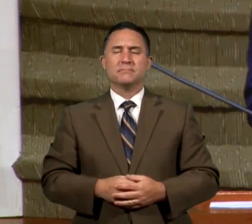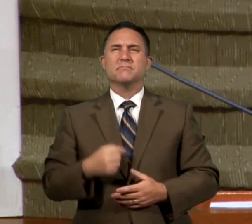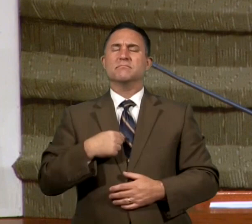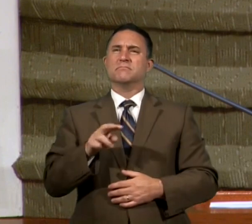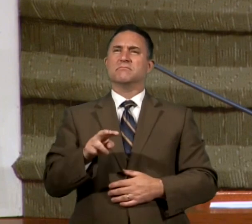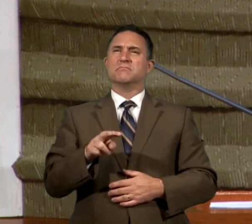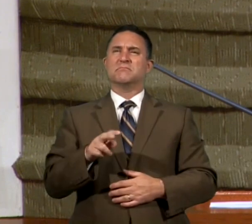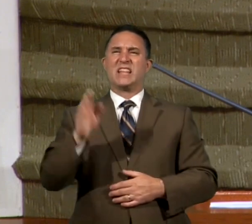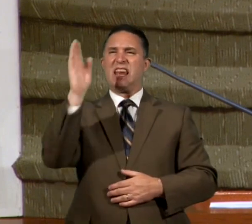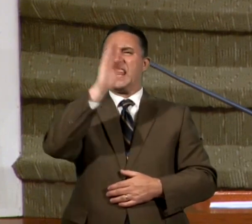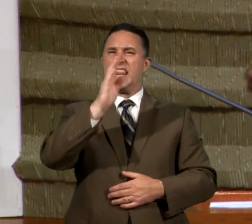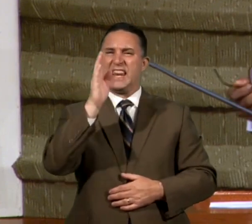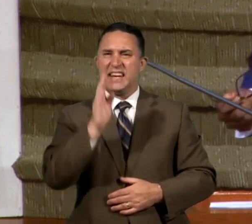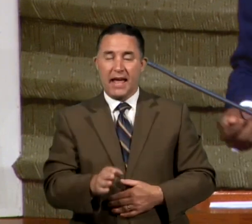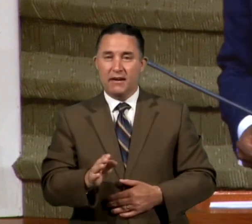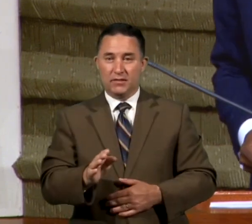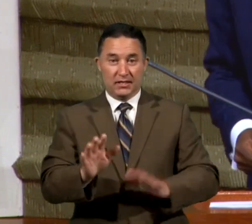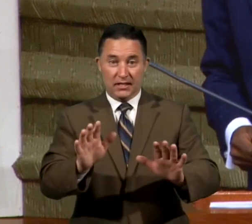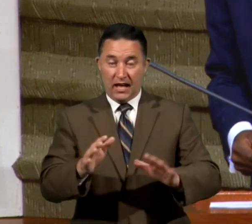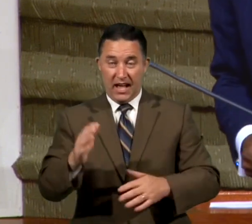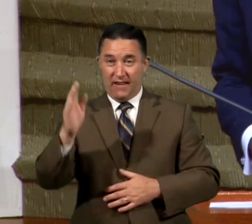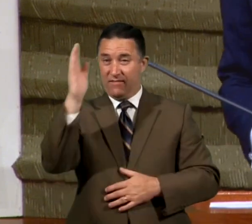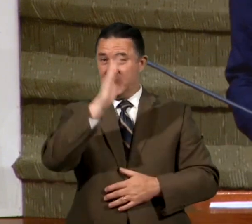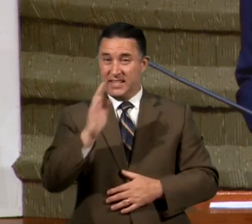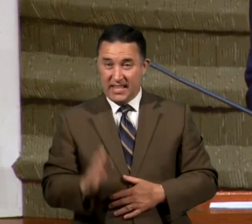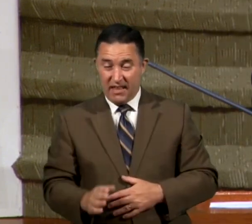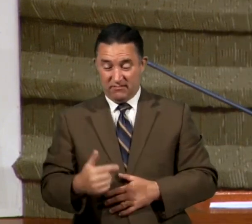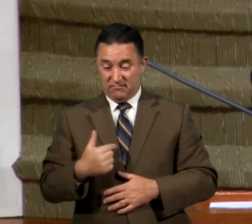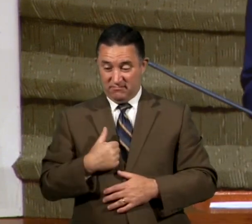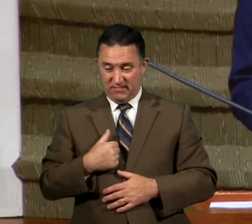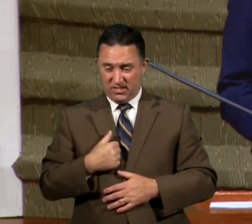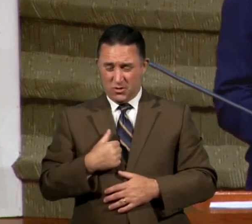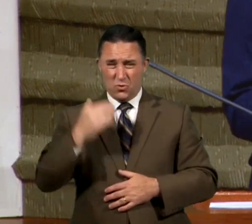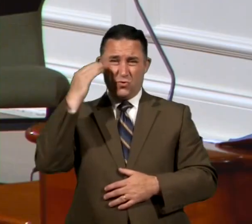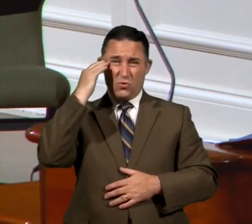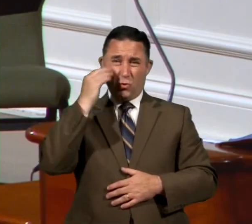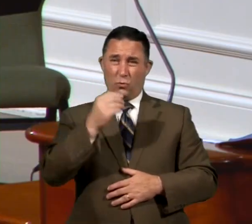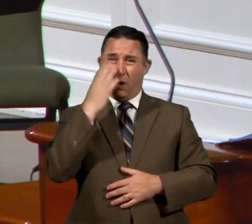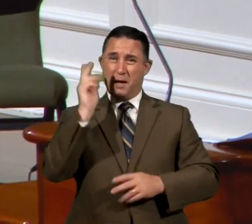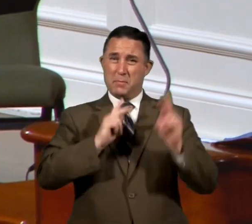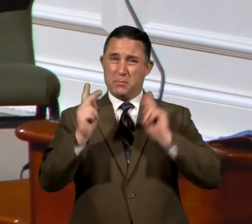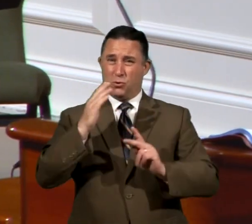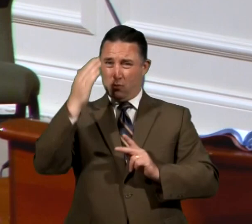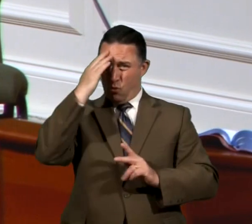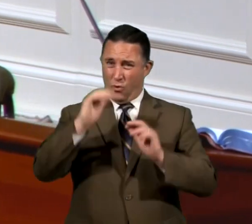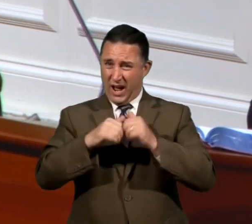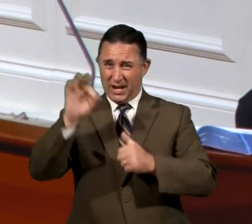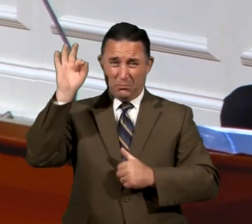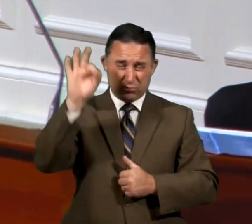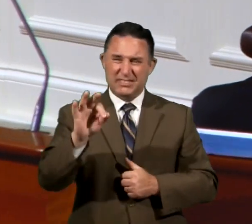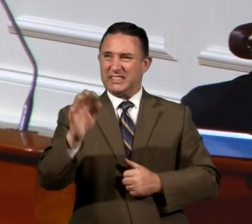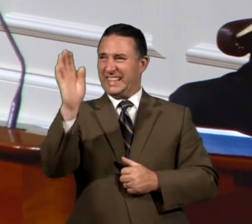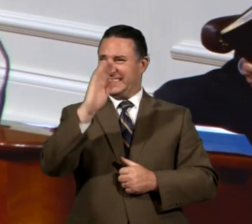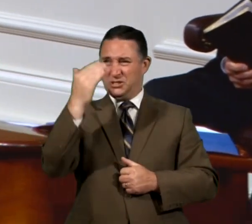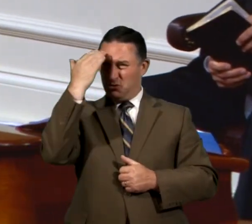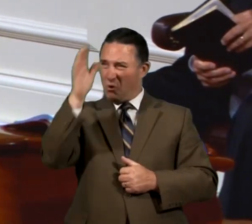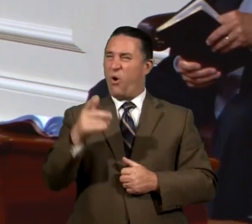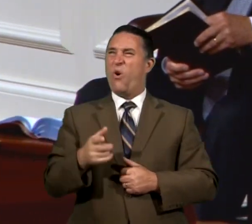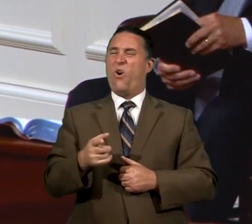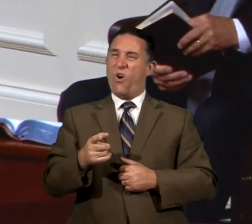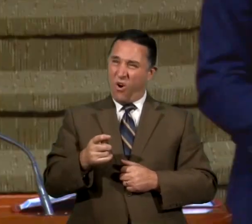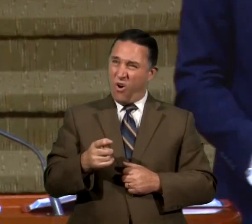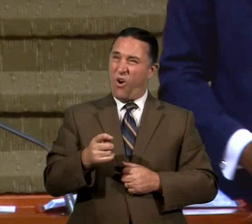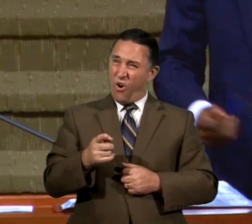said, I've never in my life, hear me clearly, I said, I've never in my life knew that white people knew how to preach. I'm telling you, I did